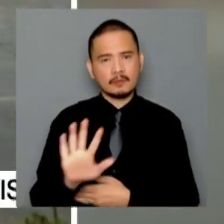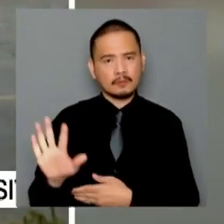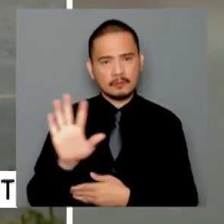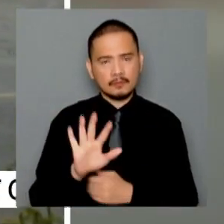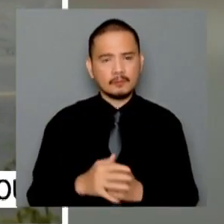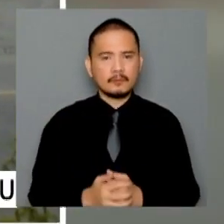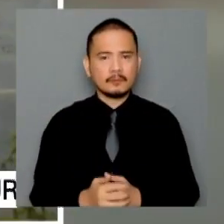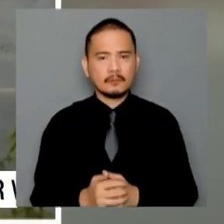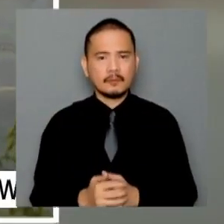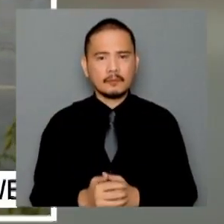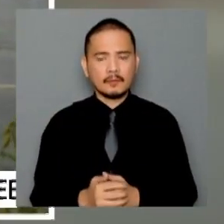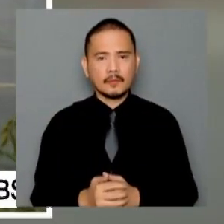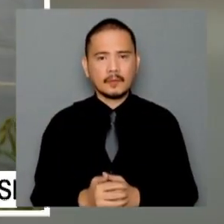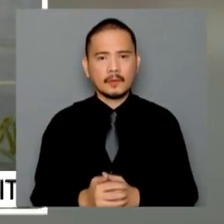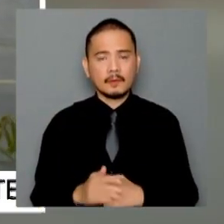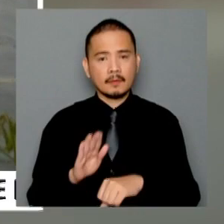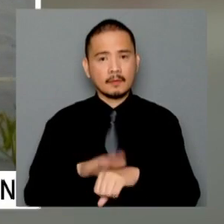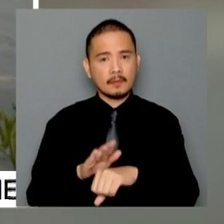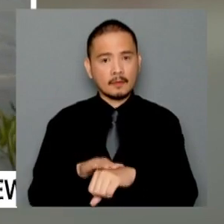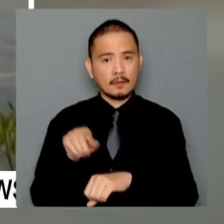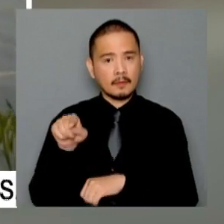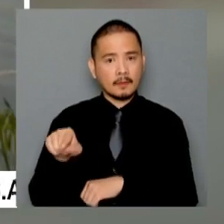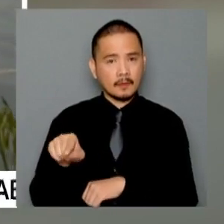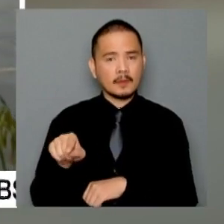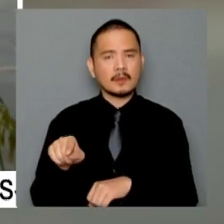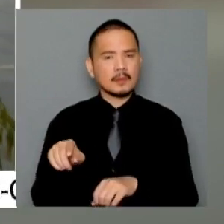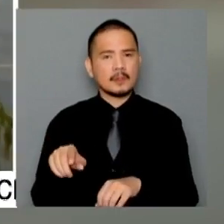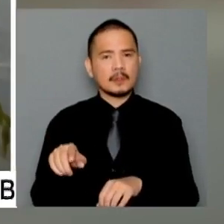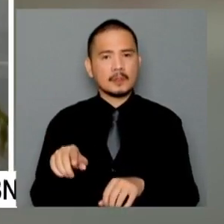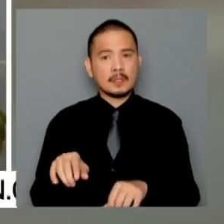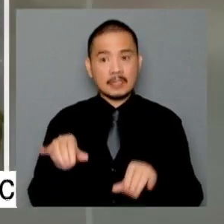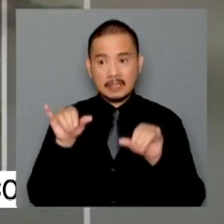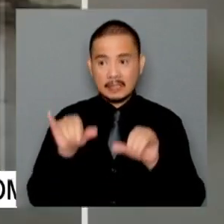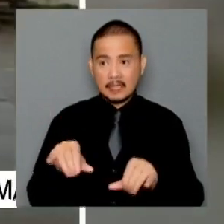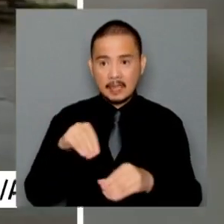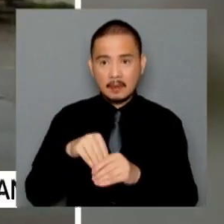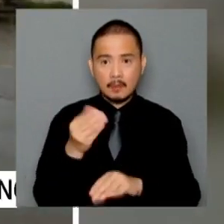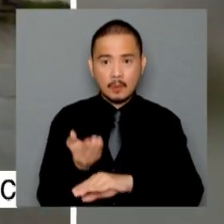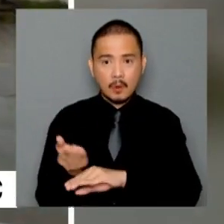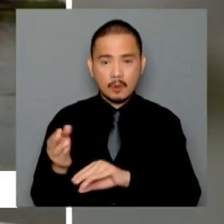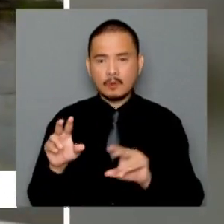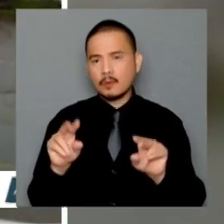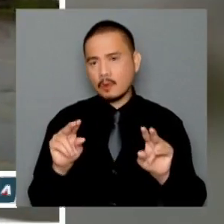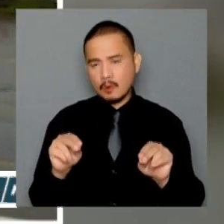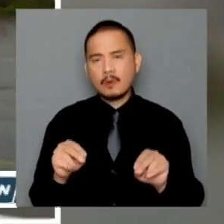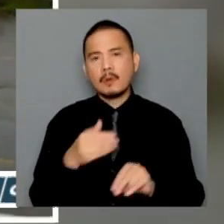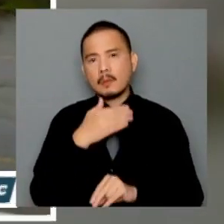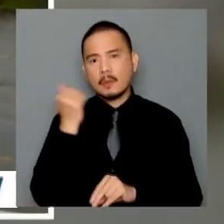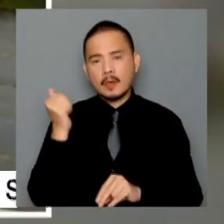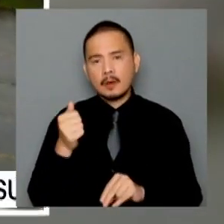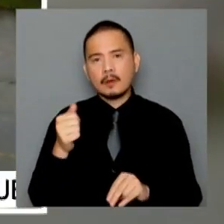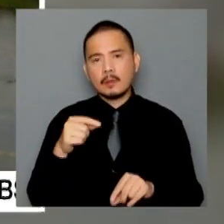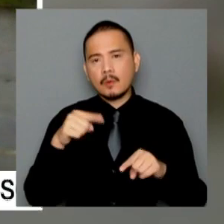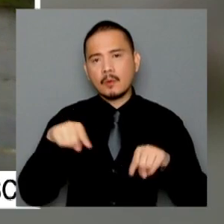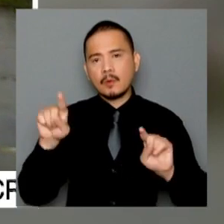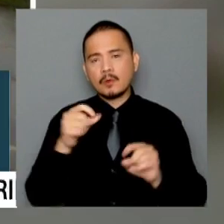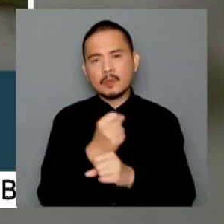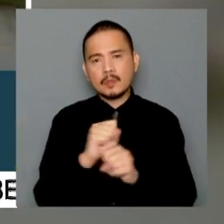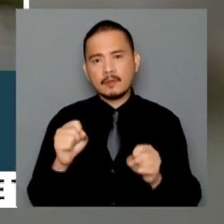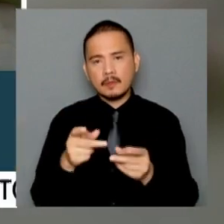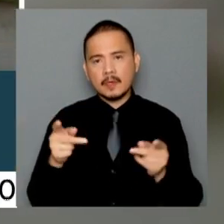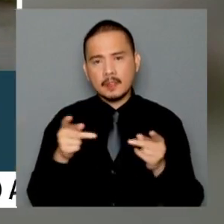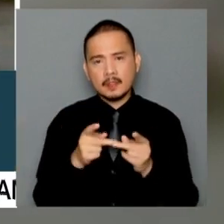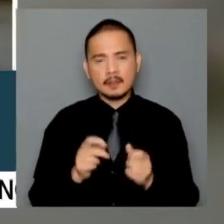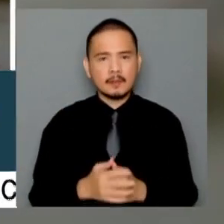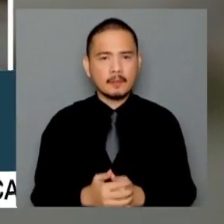1,998. Matnog PPA has advised stranded passengers not to stay inside the port and secure their vehicles in a safer place. According to